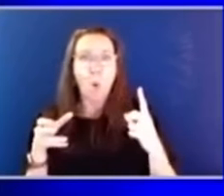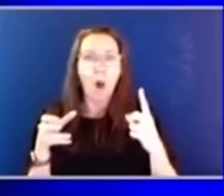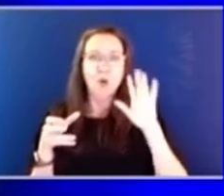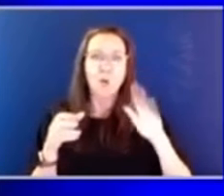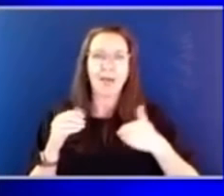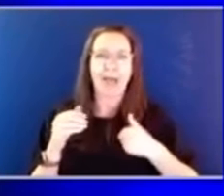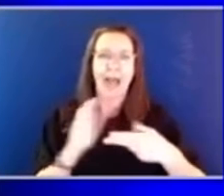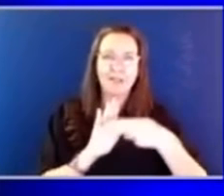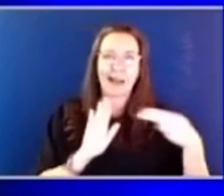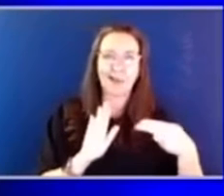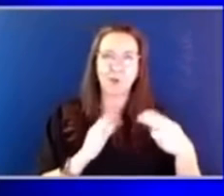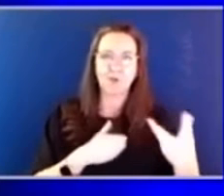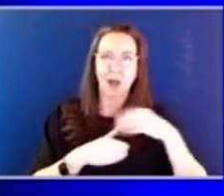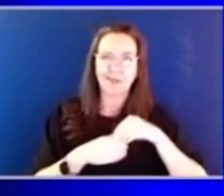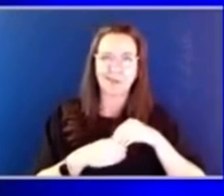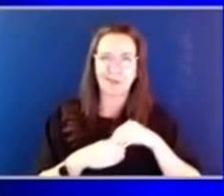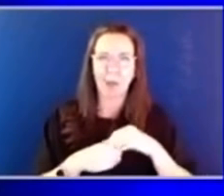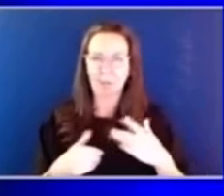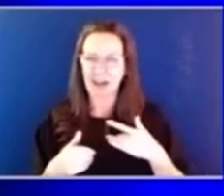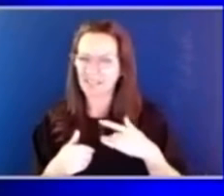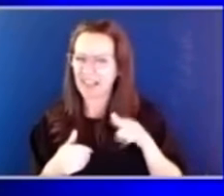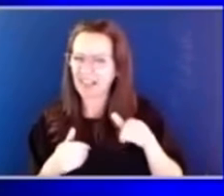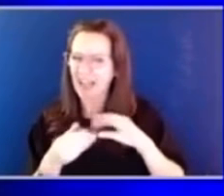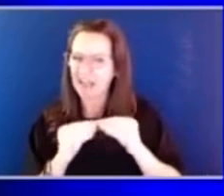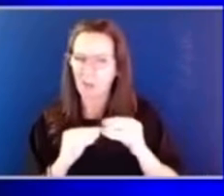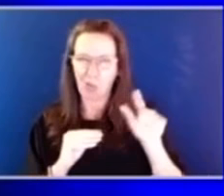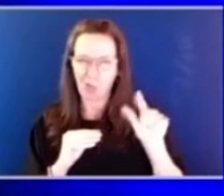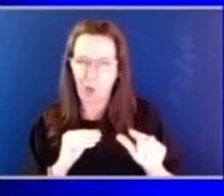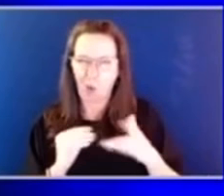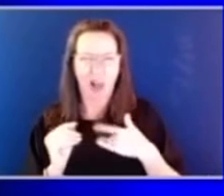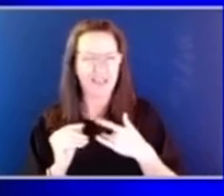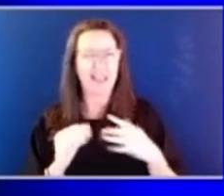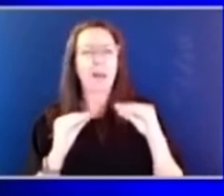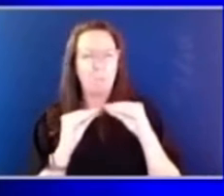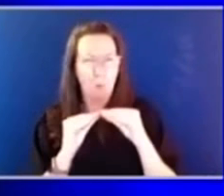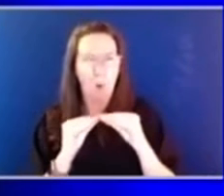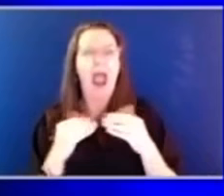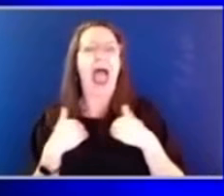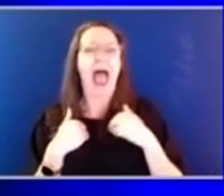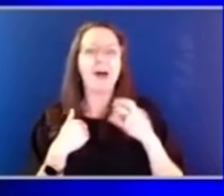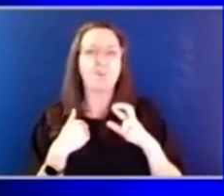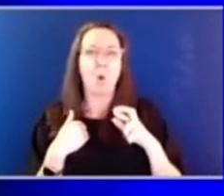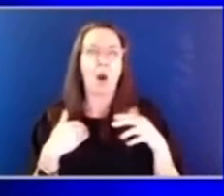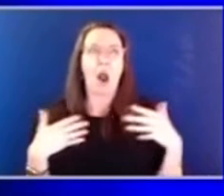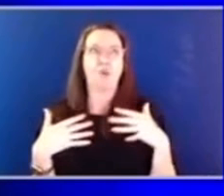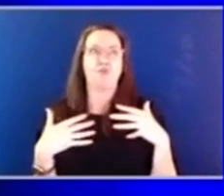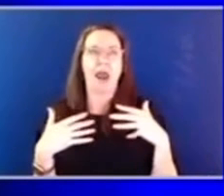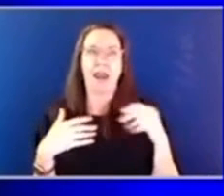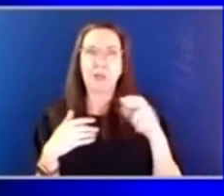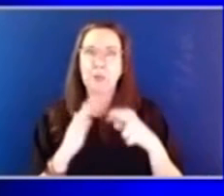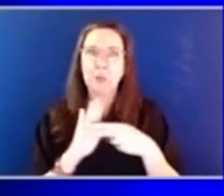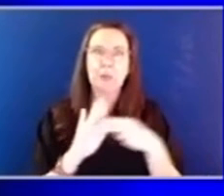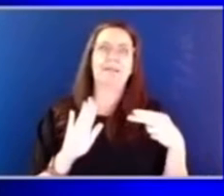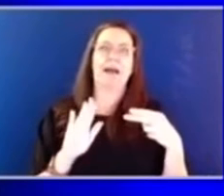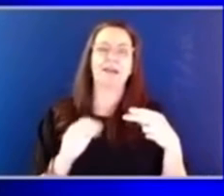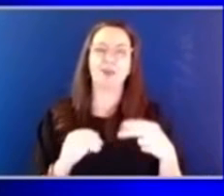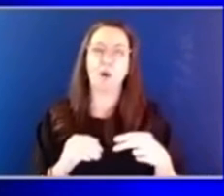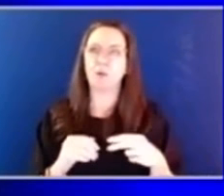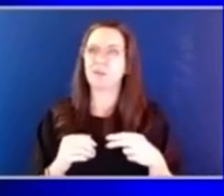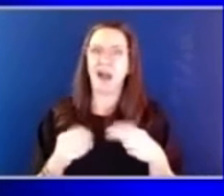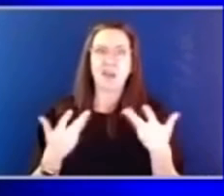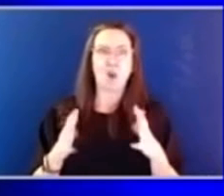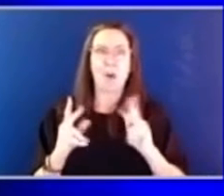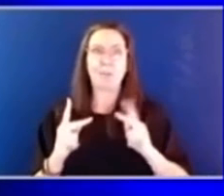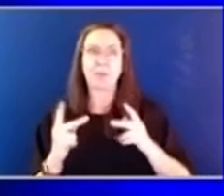there who are either afraid to get diagnosed or afraid to disclose their diagnosis. They may be scared to be treated